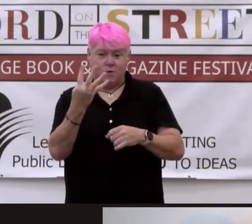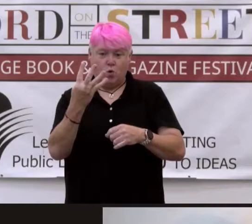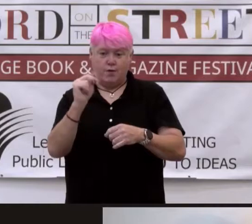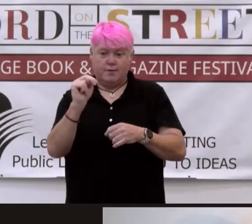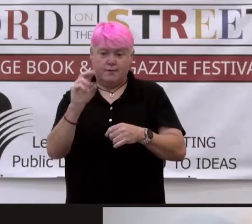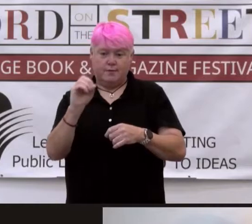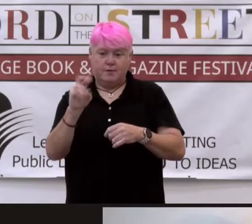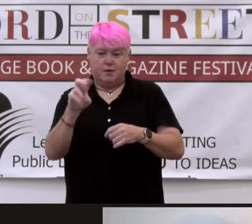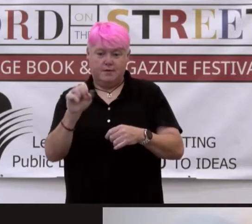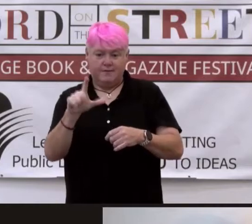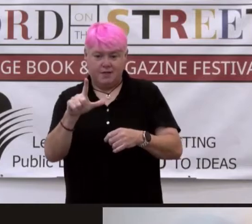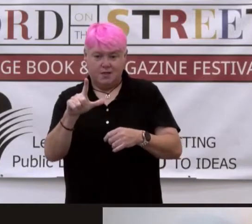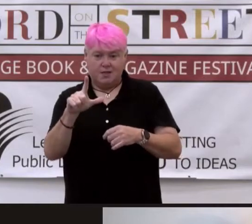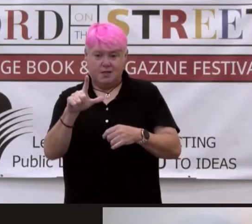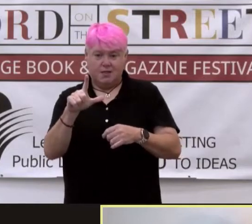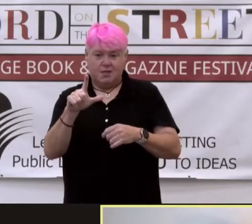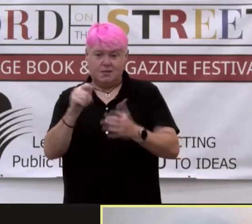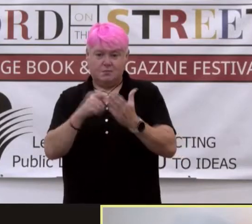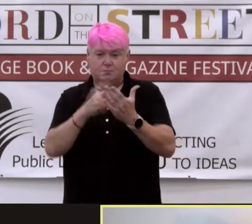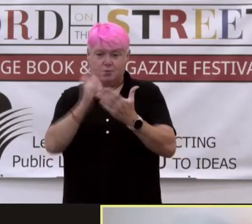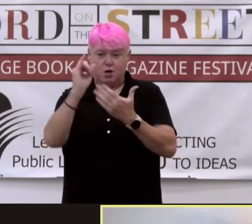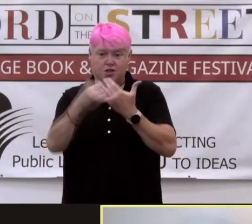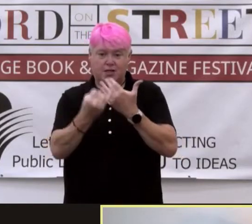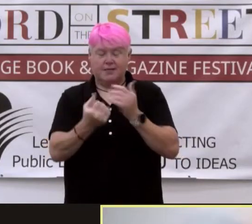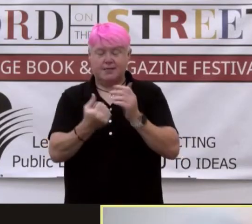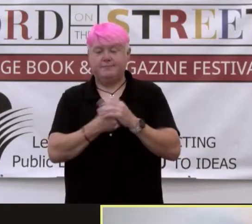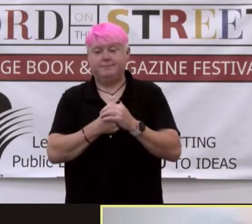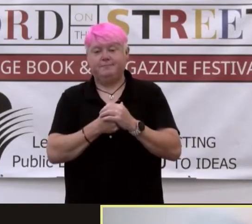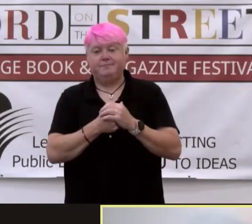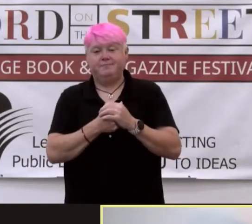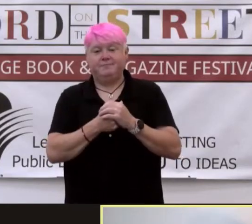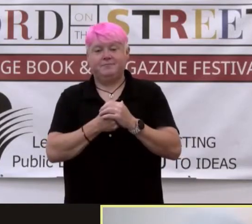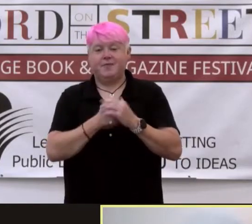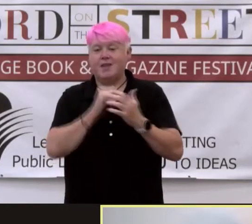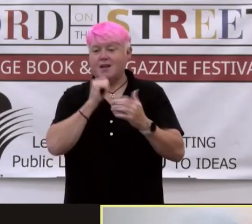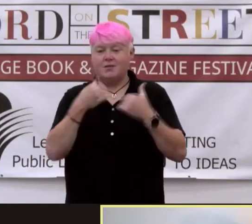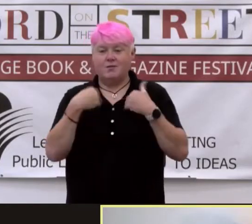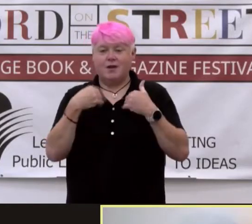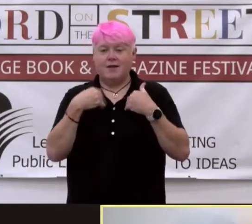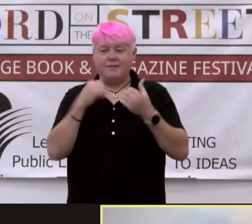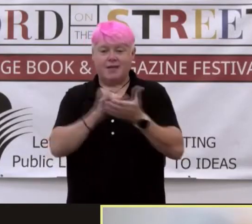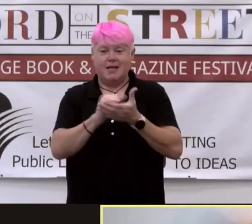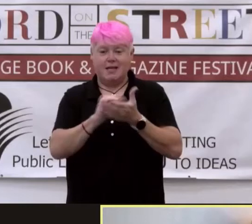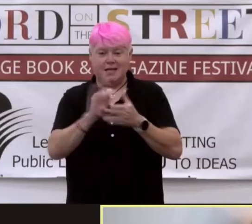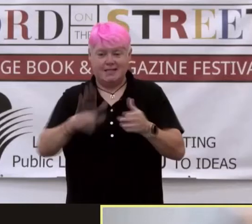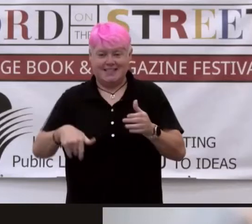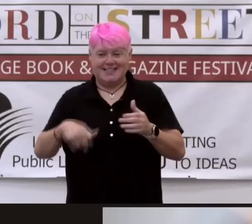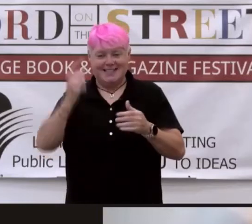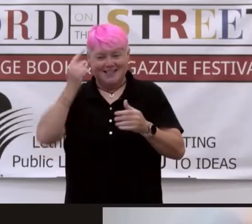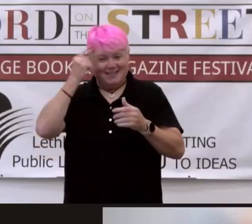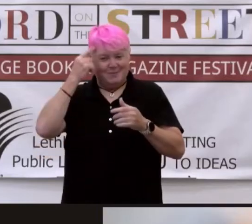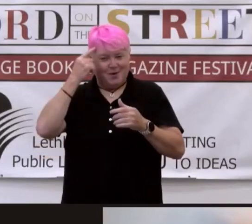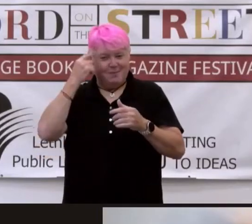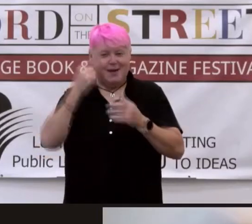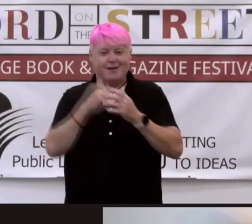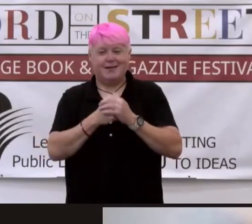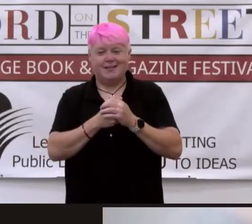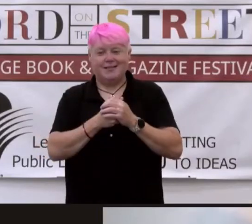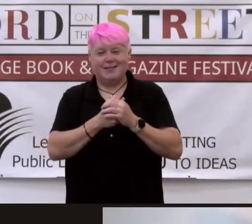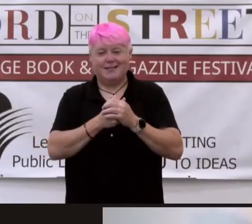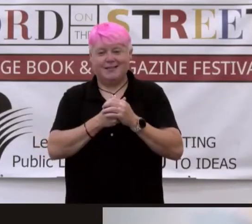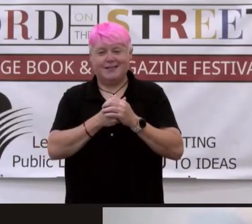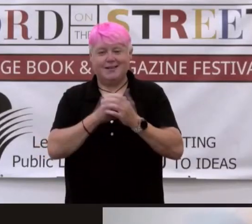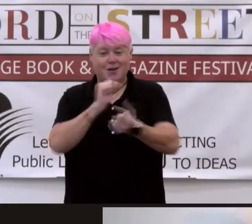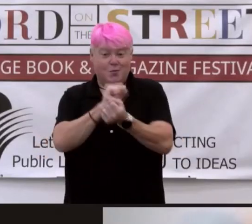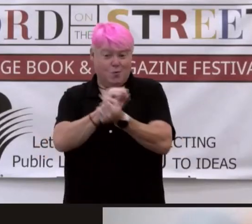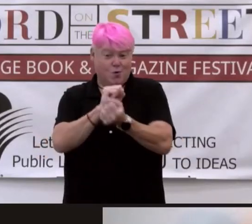is The Project. Yes. Okay. I don't have that on my sheet. I had to use my brain for that. So that's why I pause. Your work has been